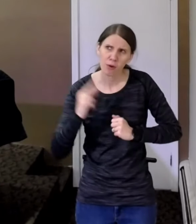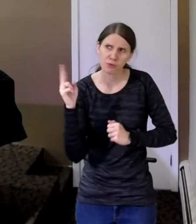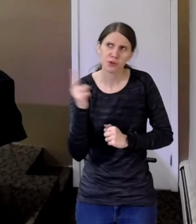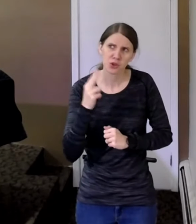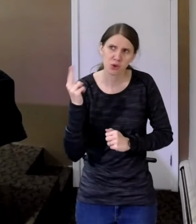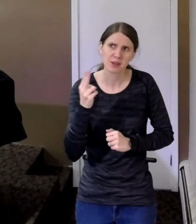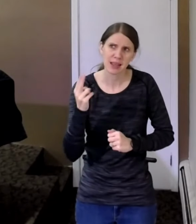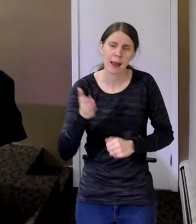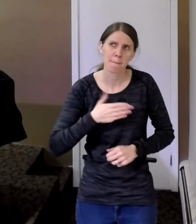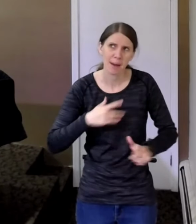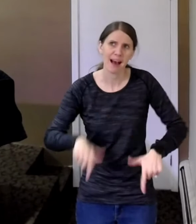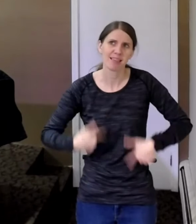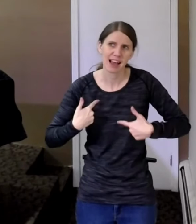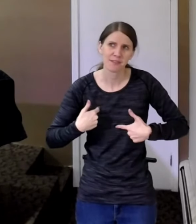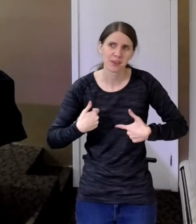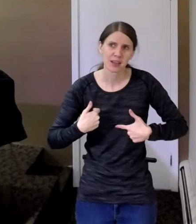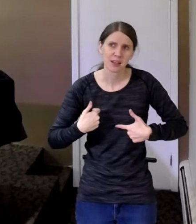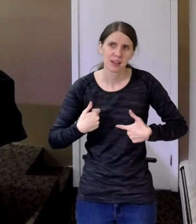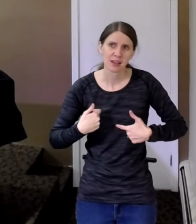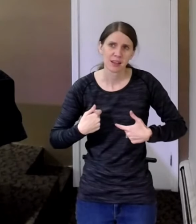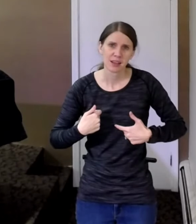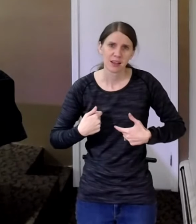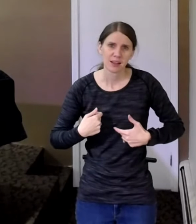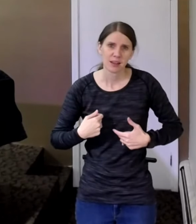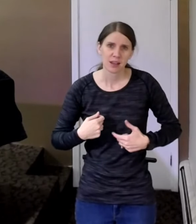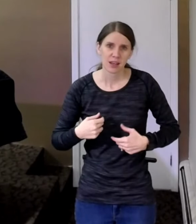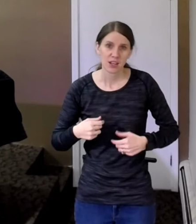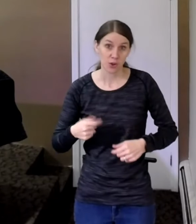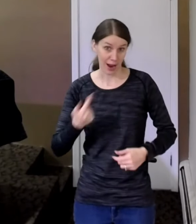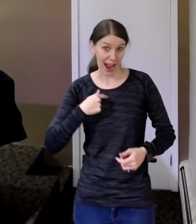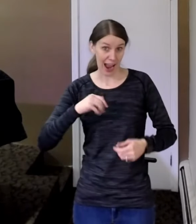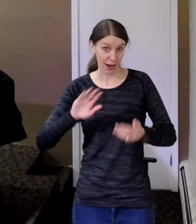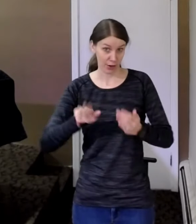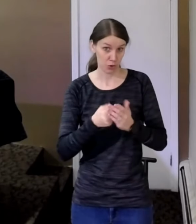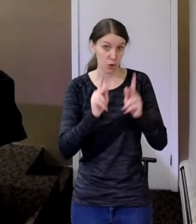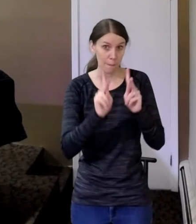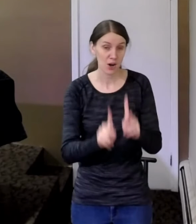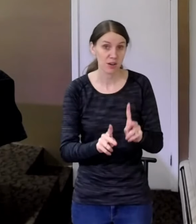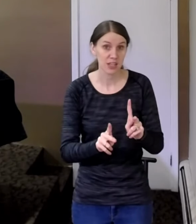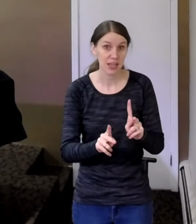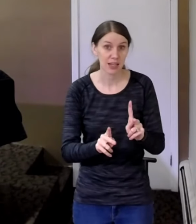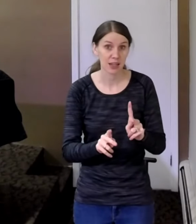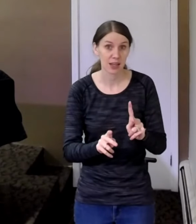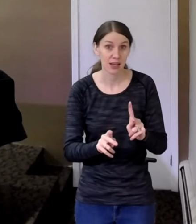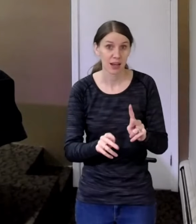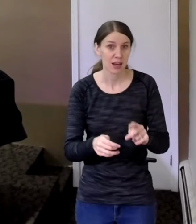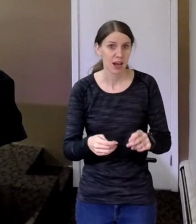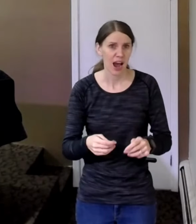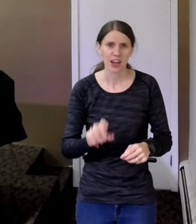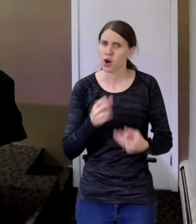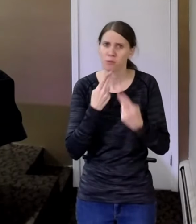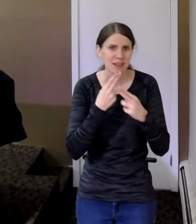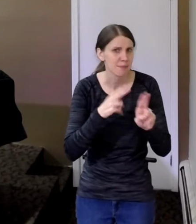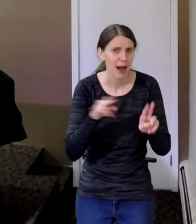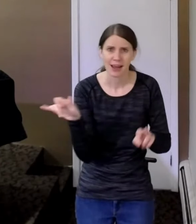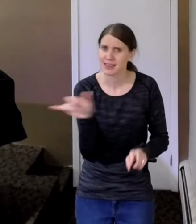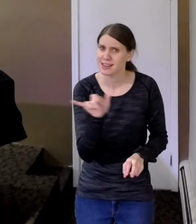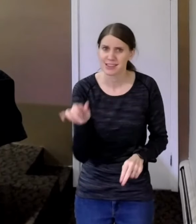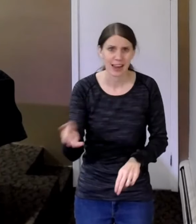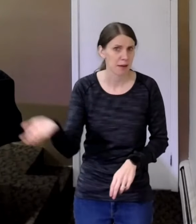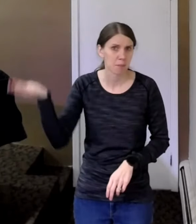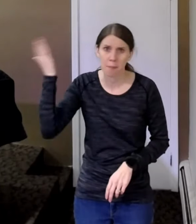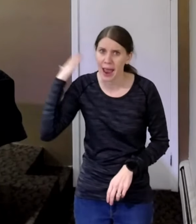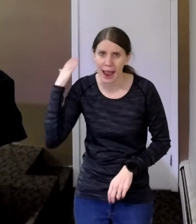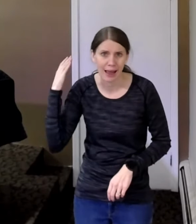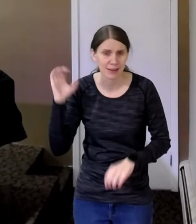life so I don't see everything like I used to see it, so that I don't respond to everything like I used to respond to it, so that I don't